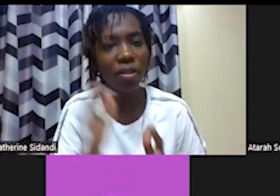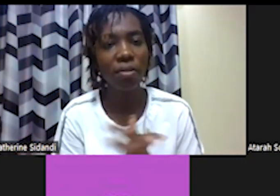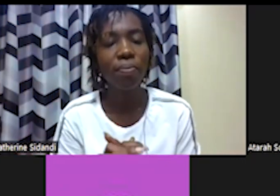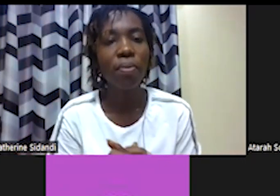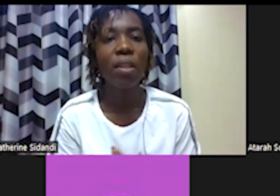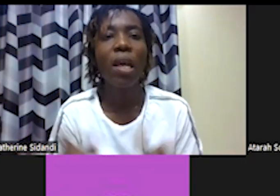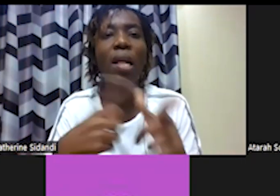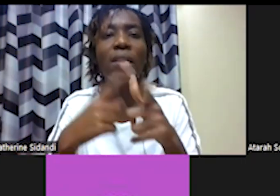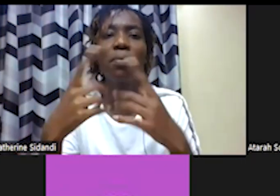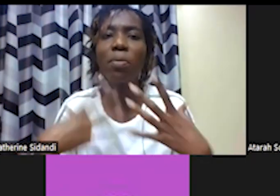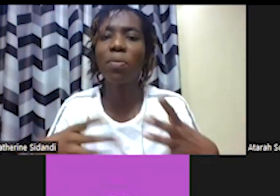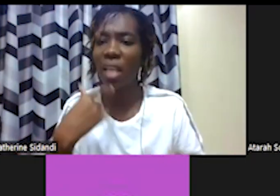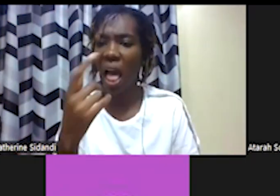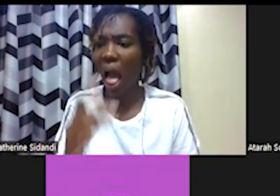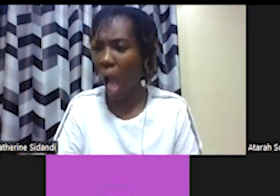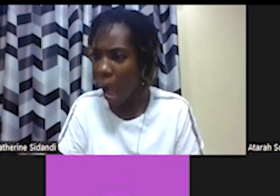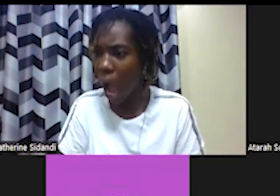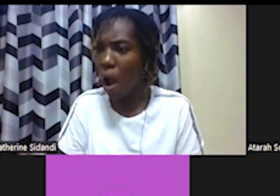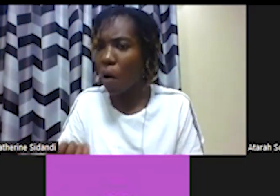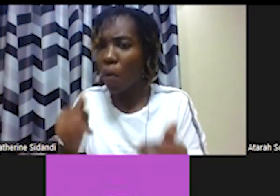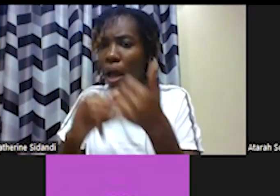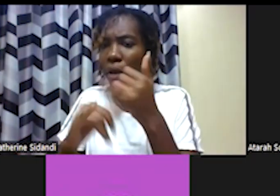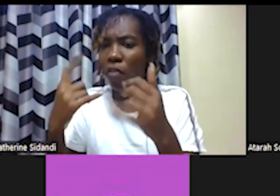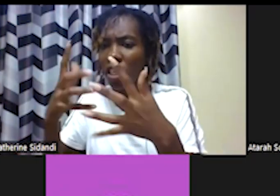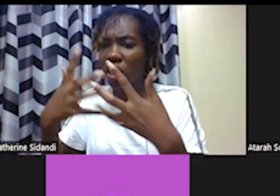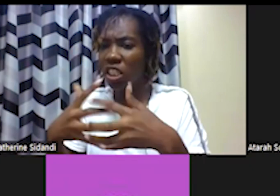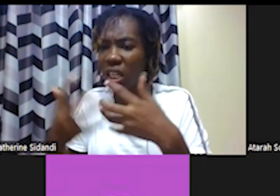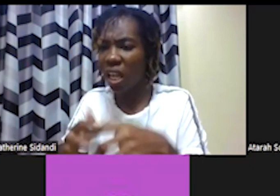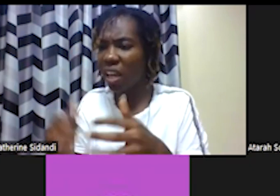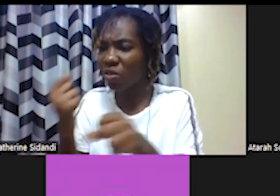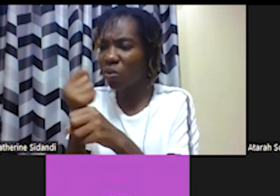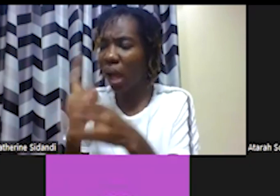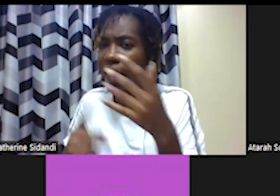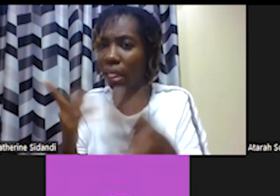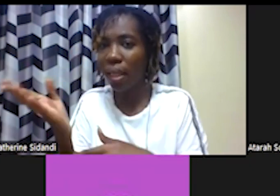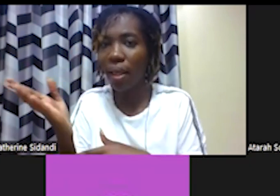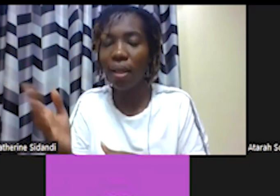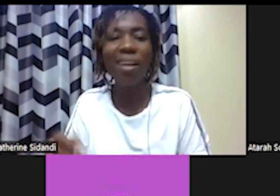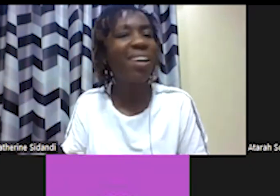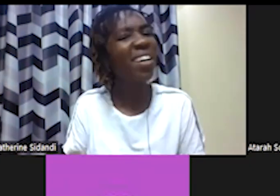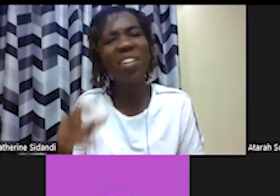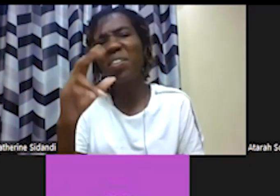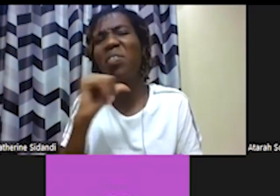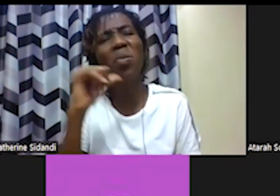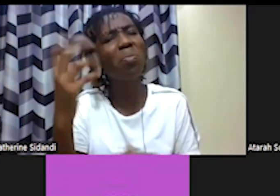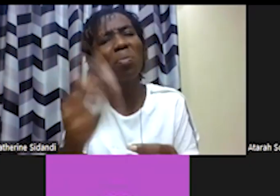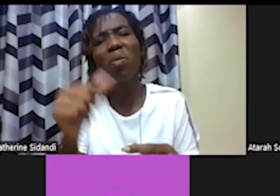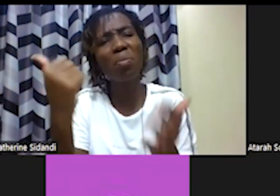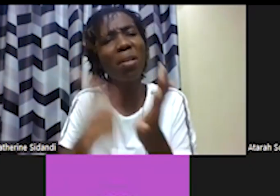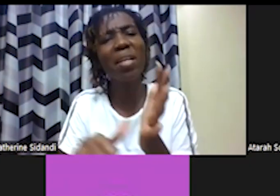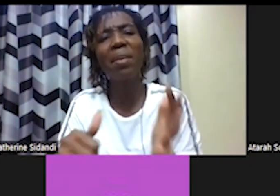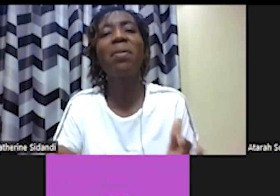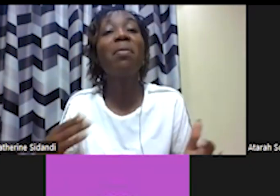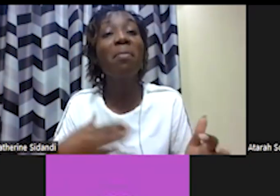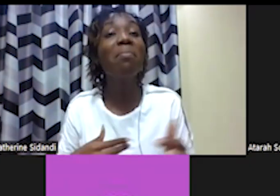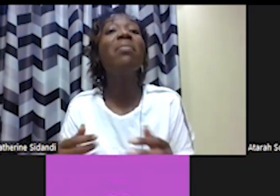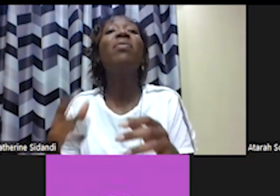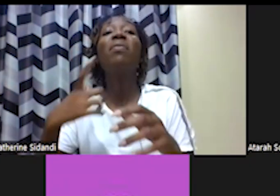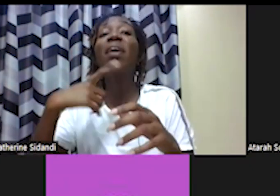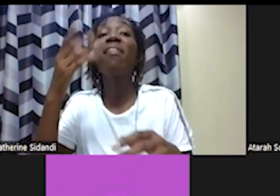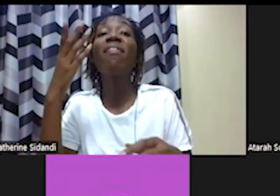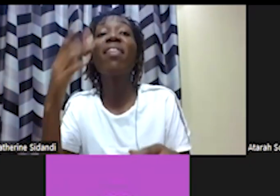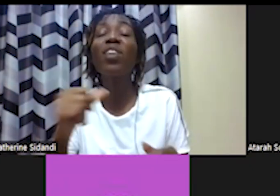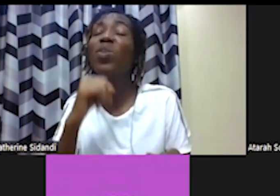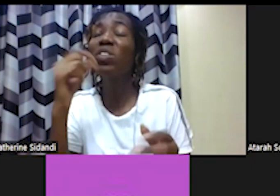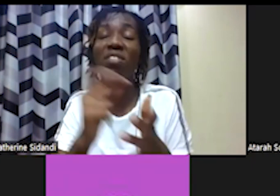say, the wife of an engineer, wanafanya nini huko? Doesn't matter what you say, it's not written over here. Me, I overcame that one. I might just say